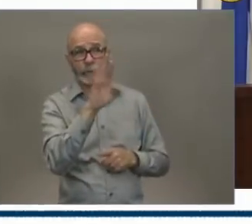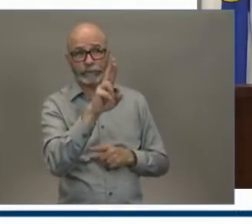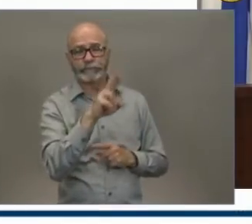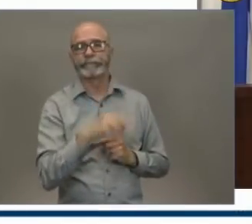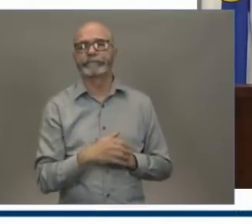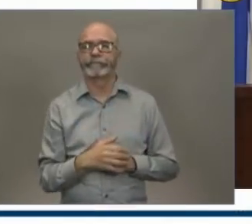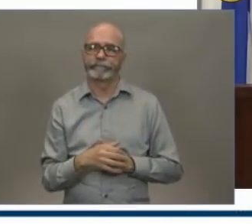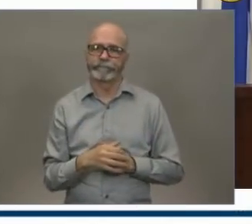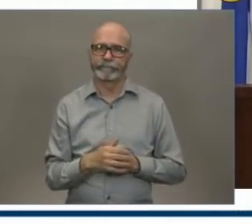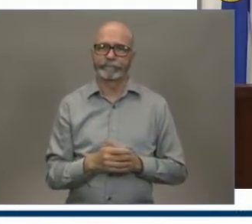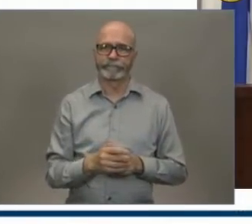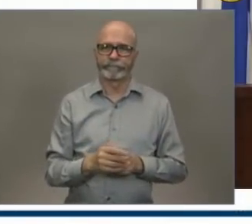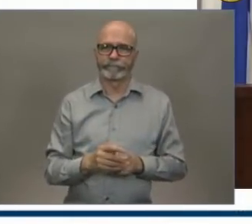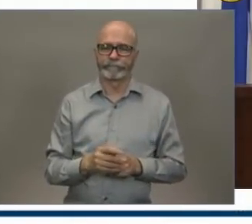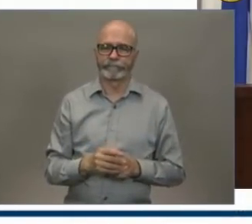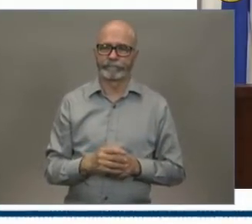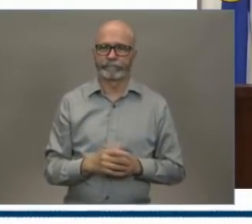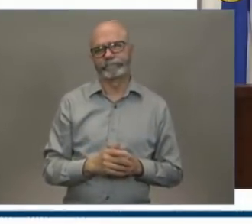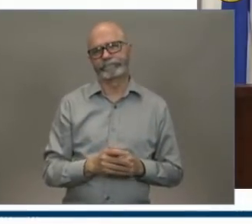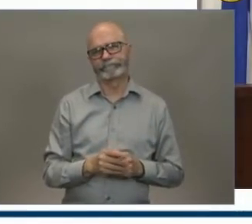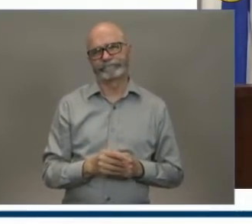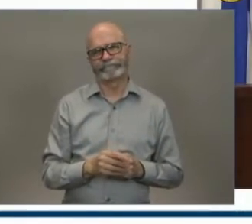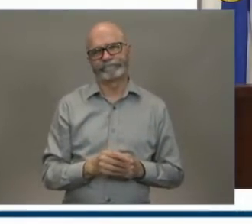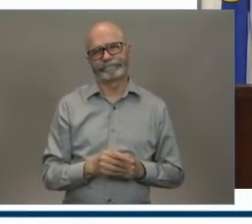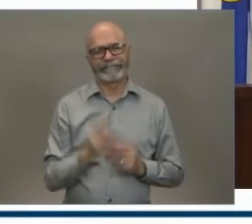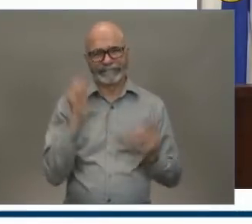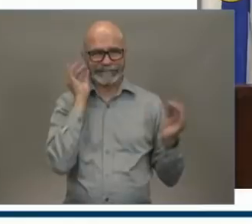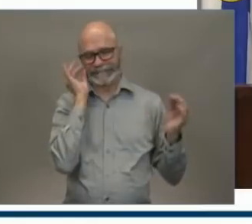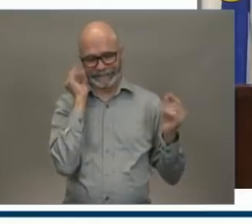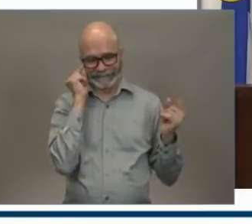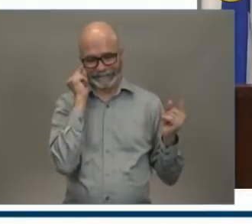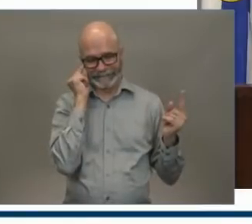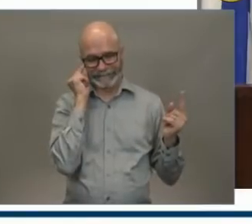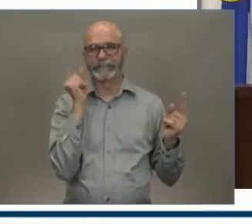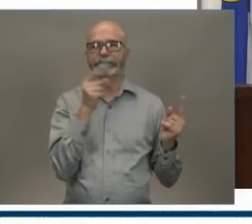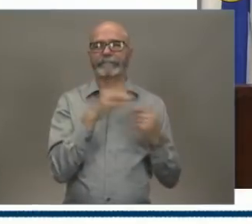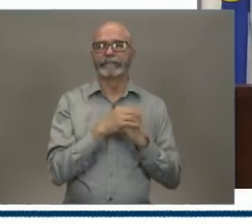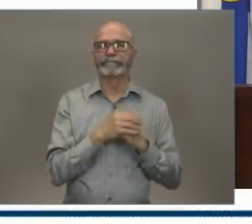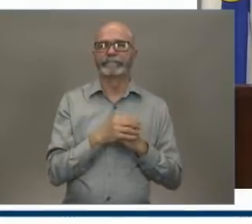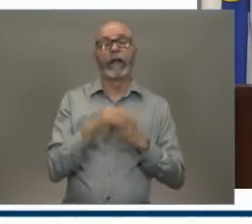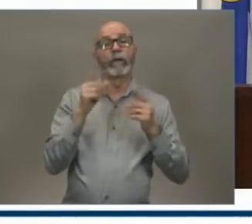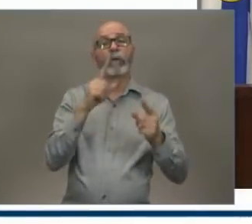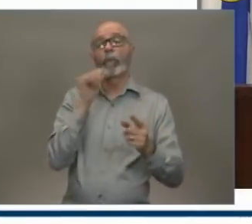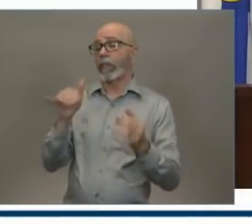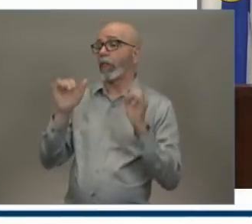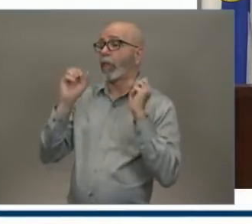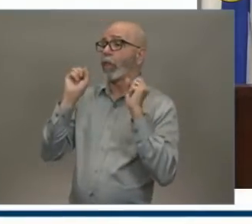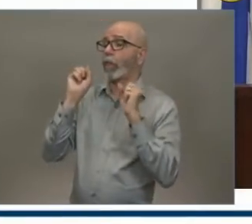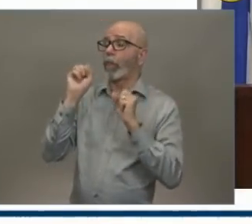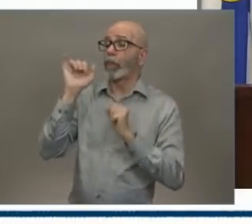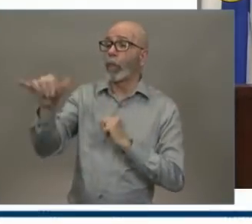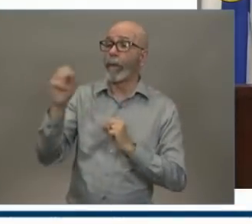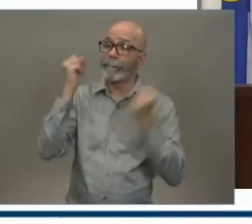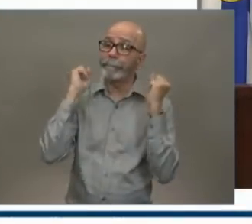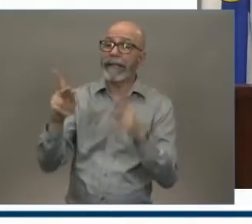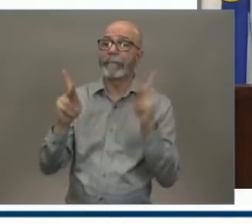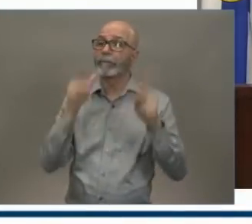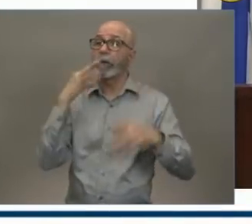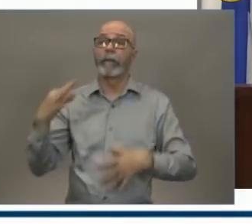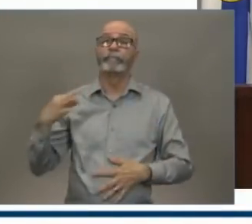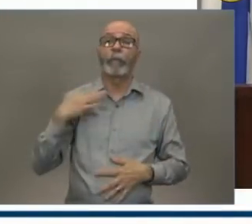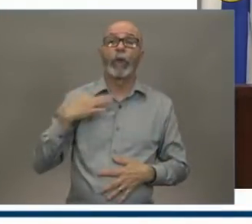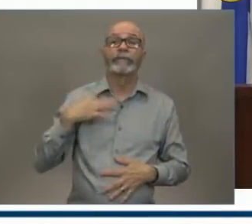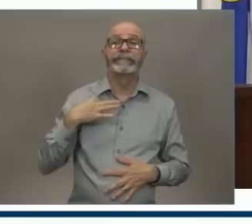Strang, many of the volunteer groups, such as firefighters and ground search and rescue,